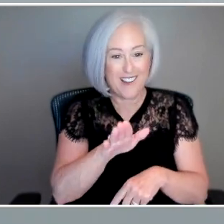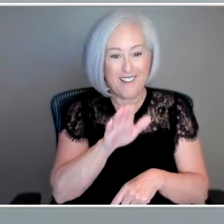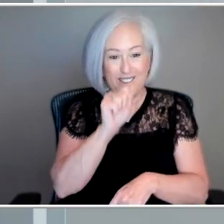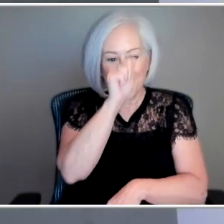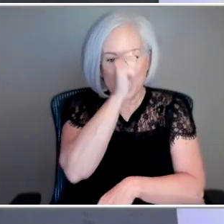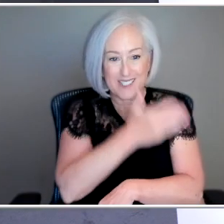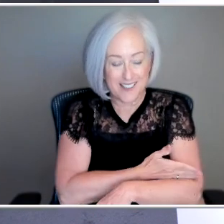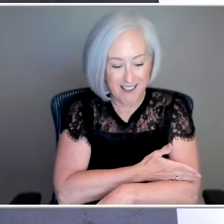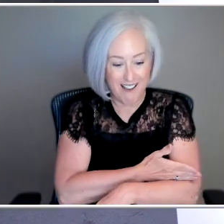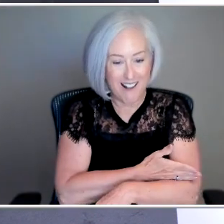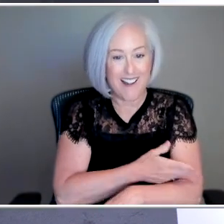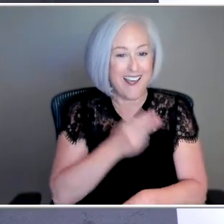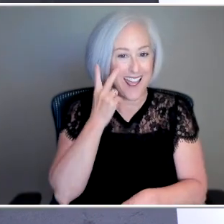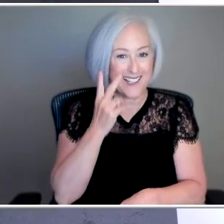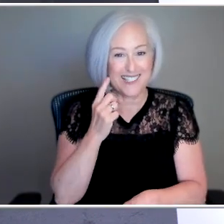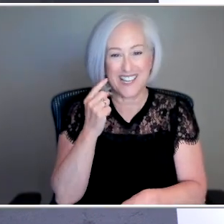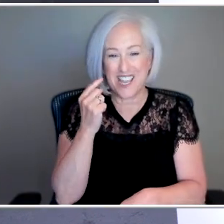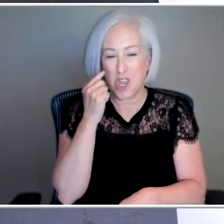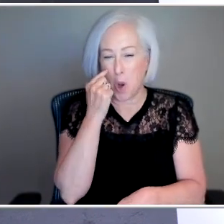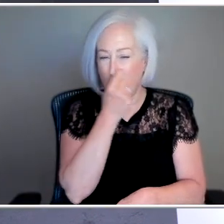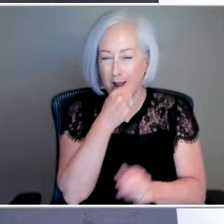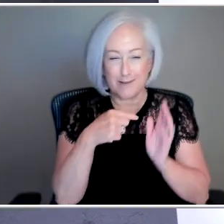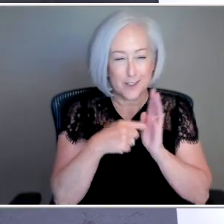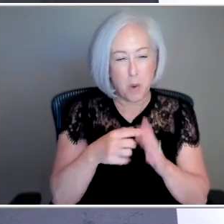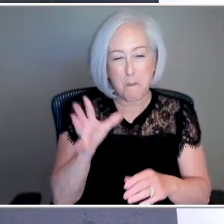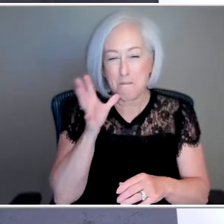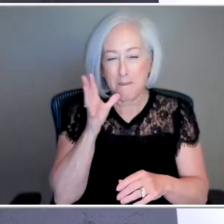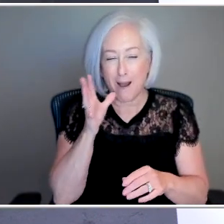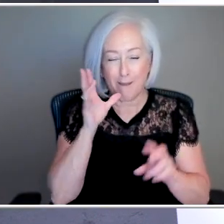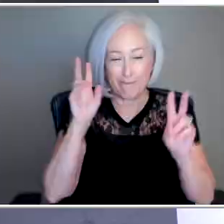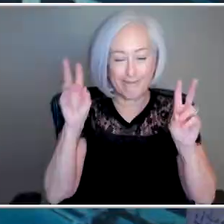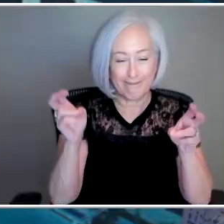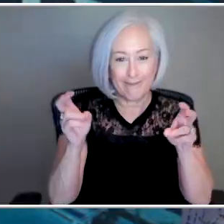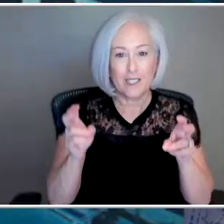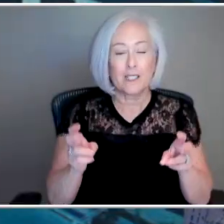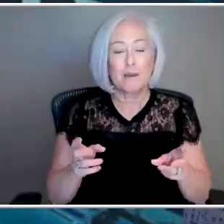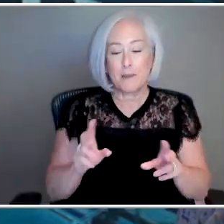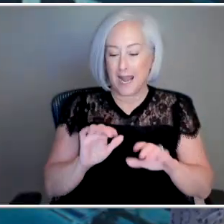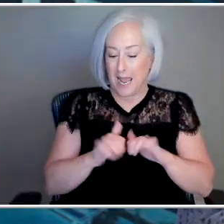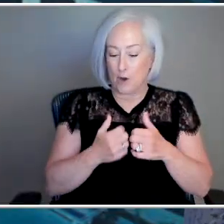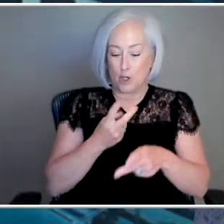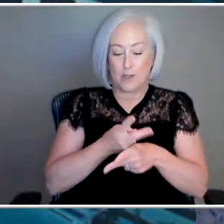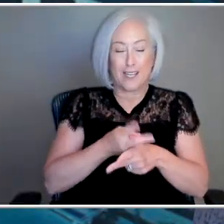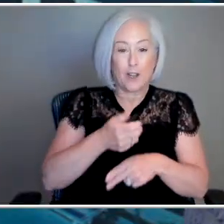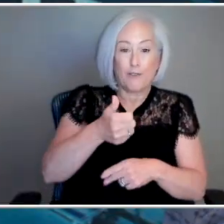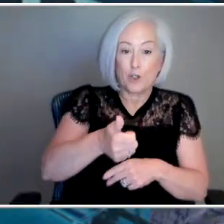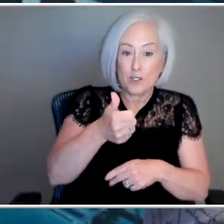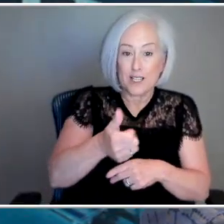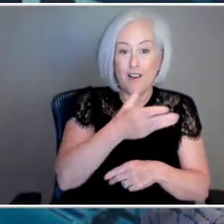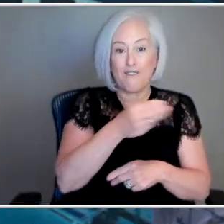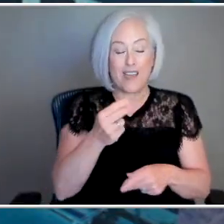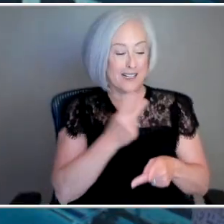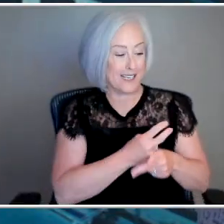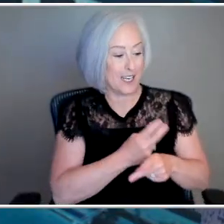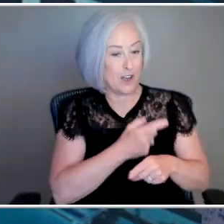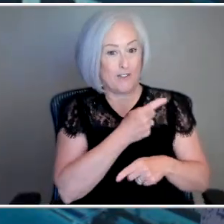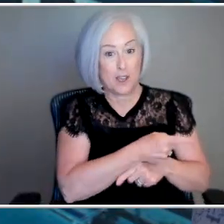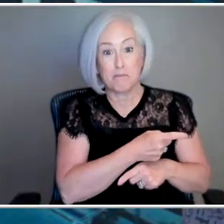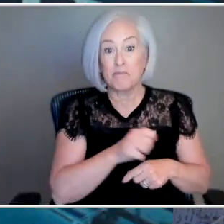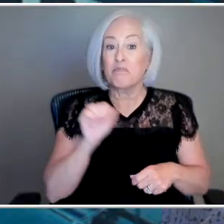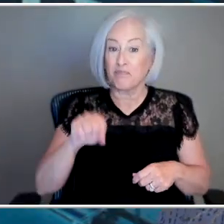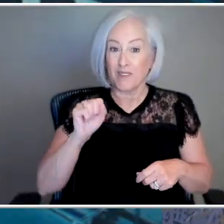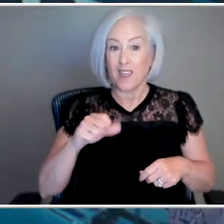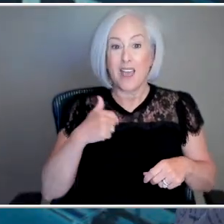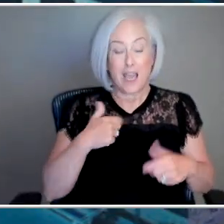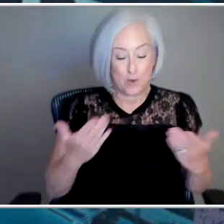your own health. Yes. How were you finding that balance? It was hard because not only being the caretaker, I was here at the hospital with him the whole time.